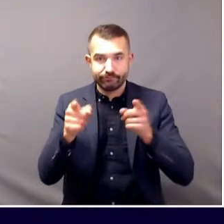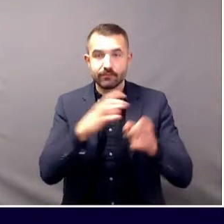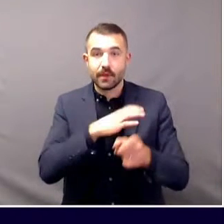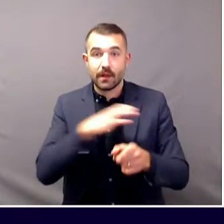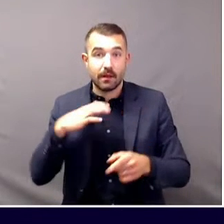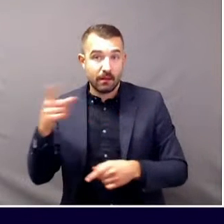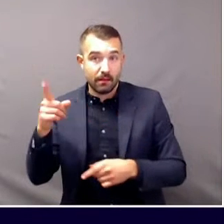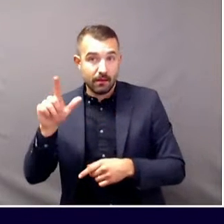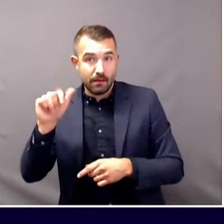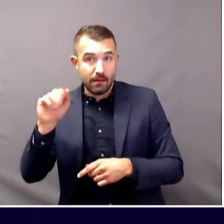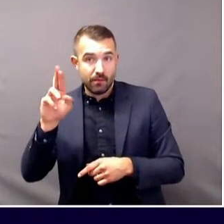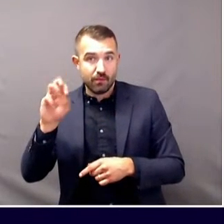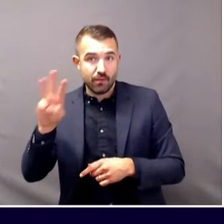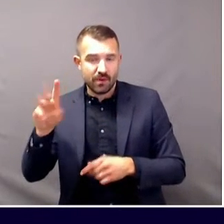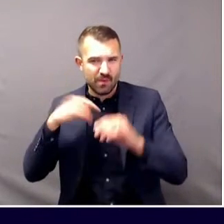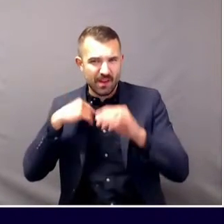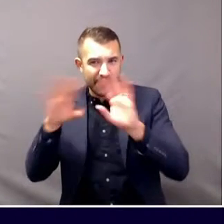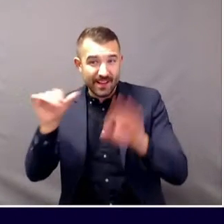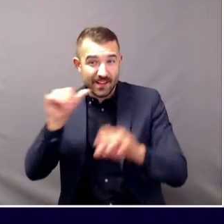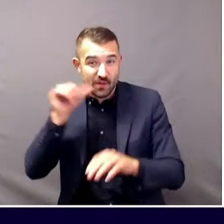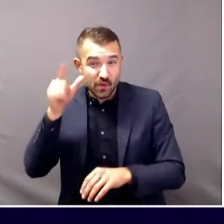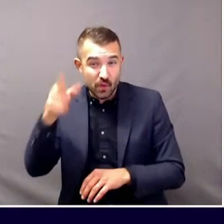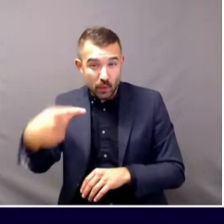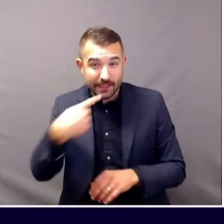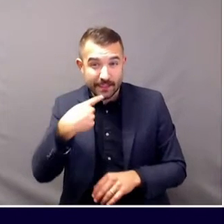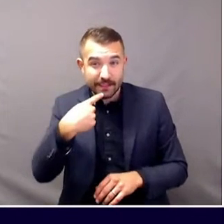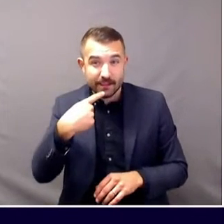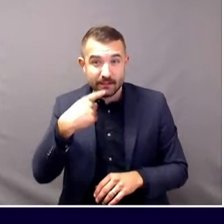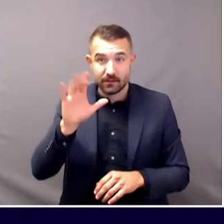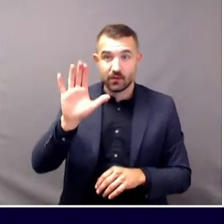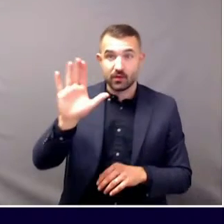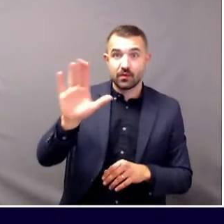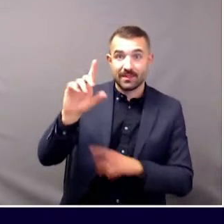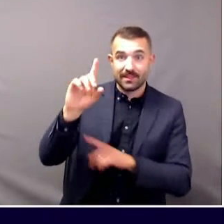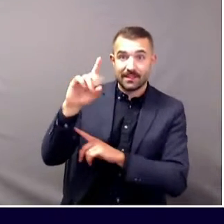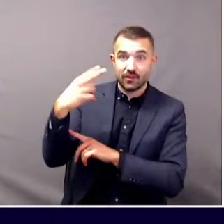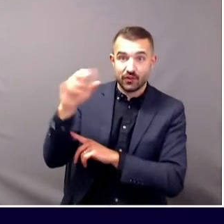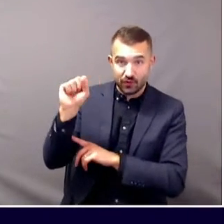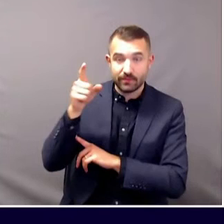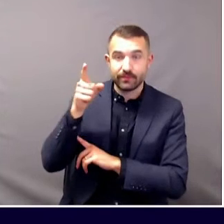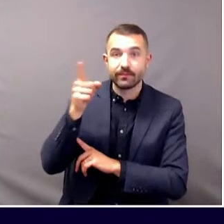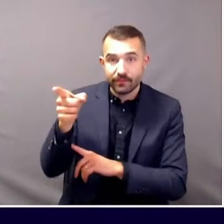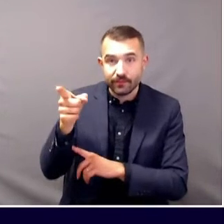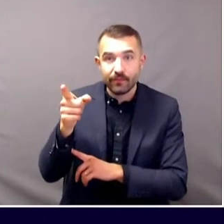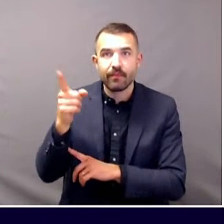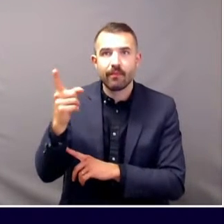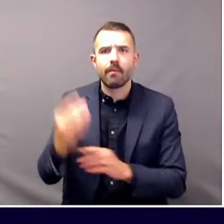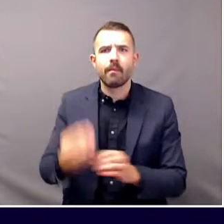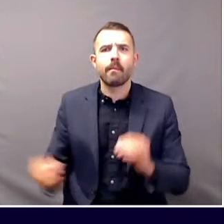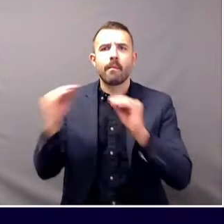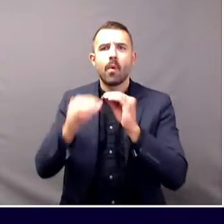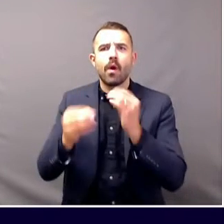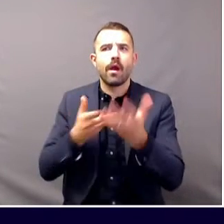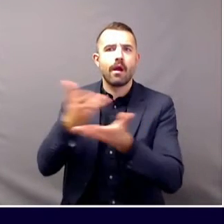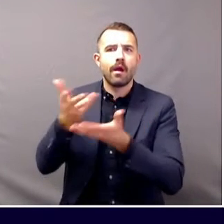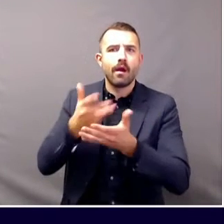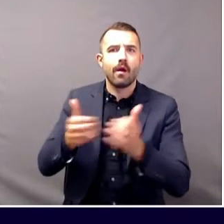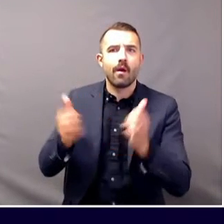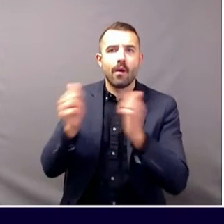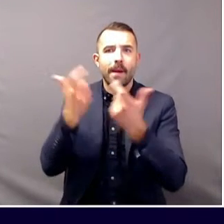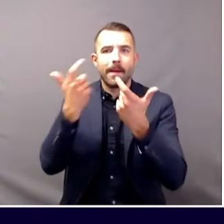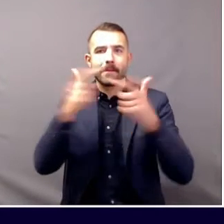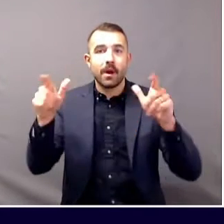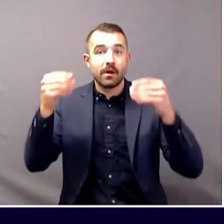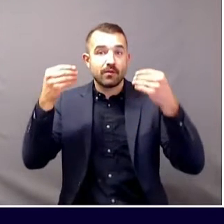you yesterday to say that your department is working more with stores, the larger stores, on ways